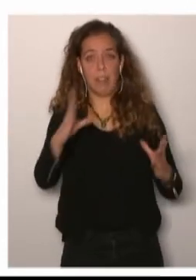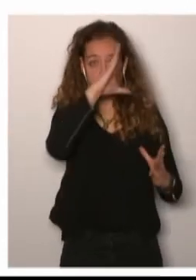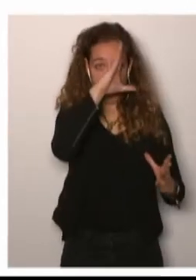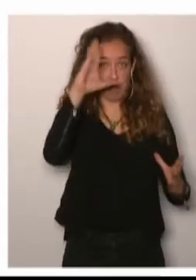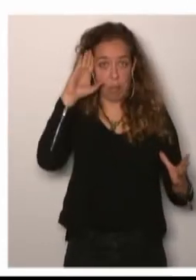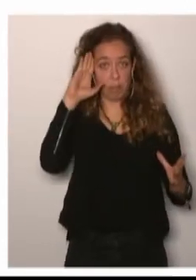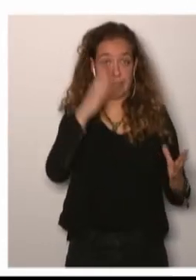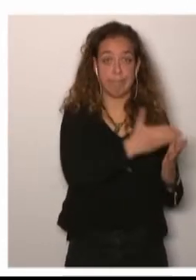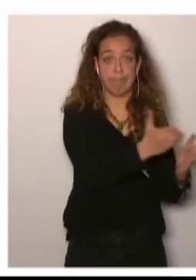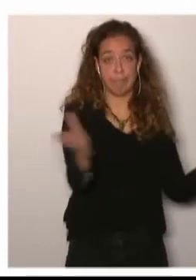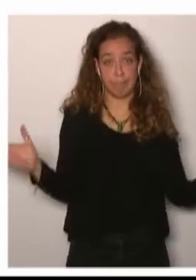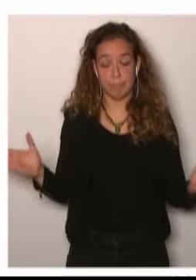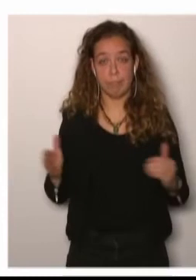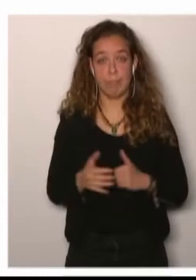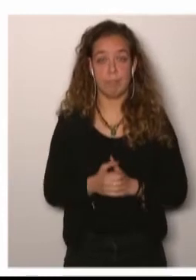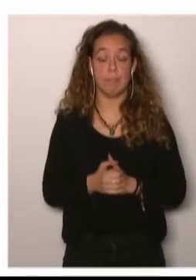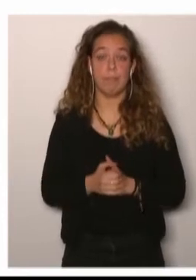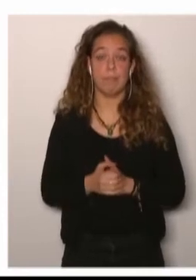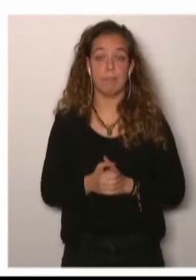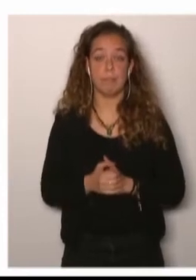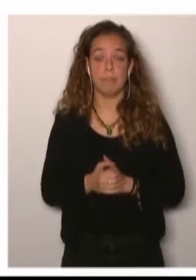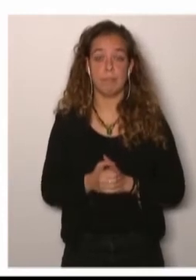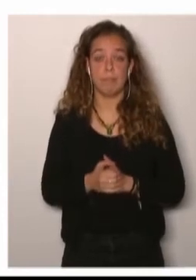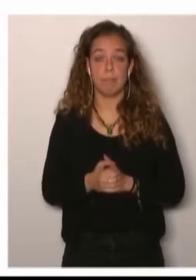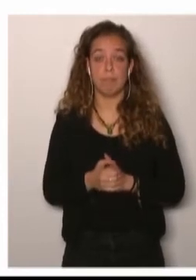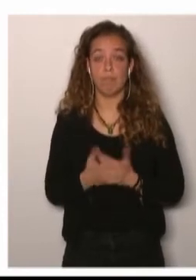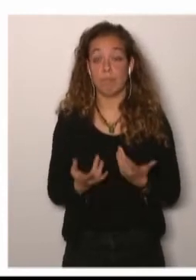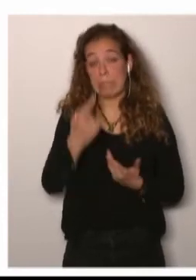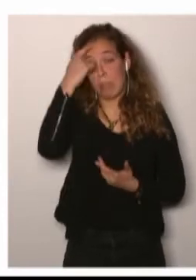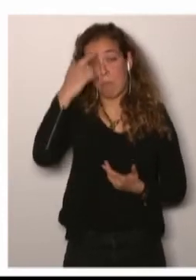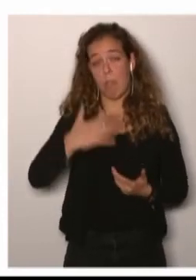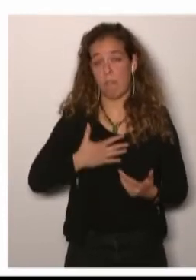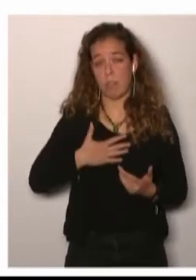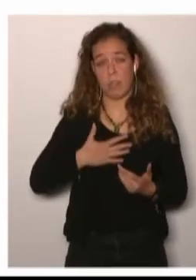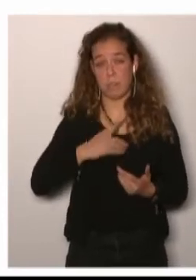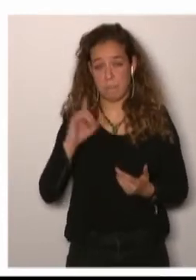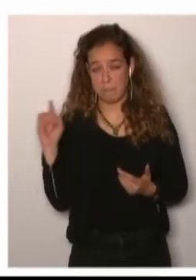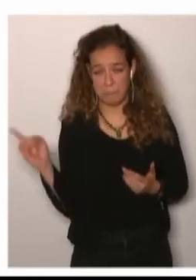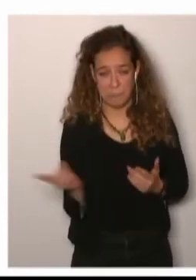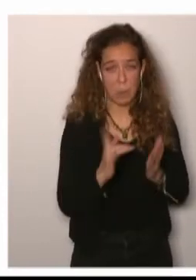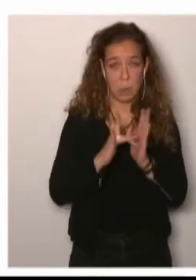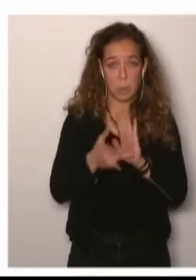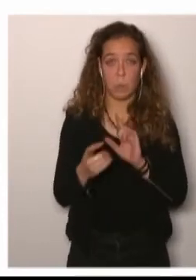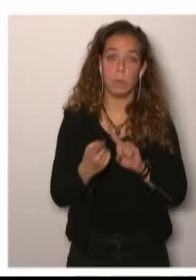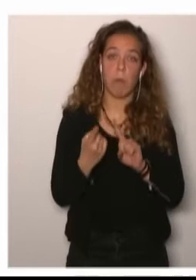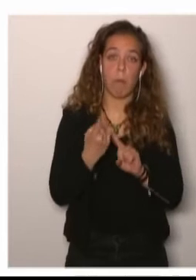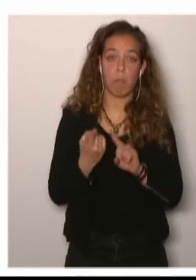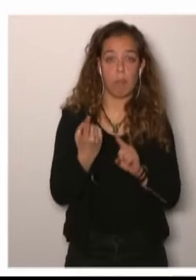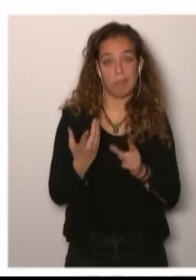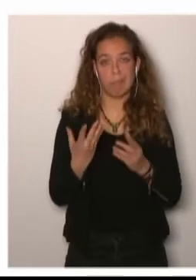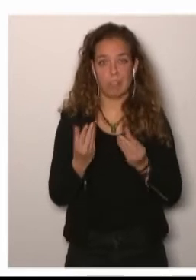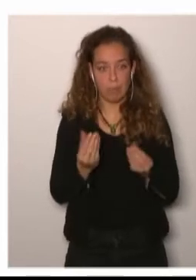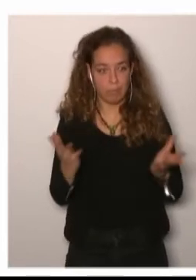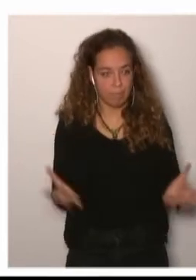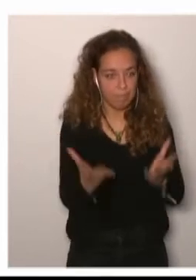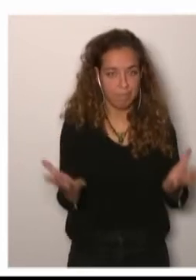but which I believe are equally important and provide synergies, clearly also benefiting pediatric oncology drug